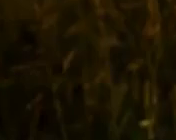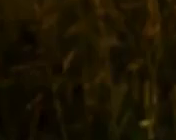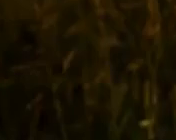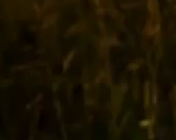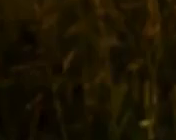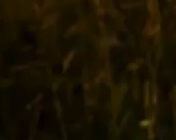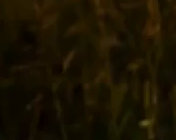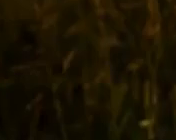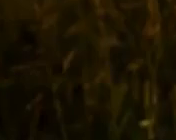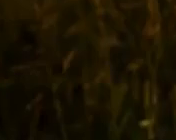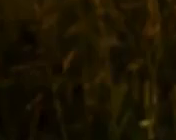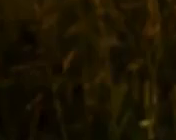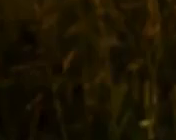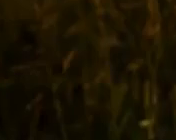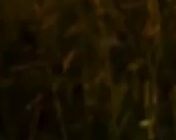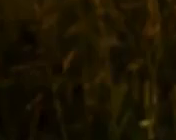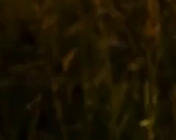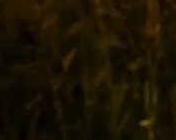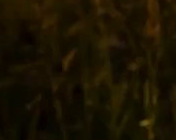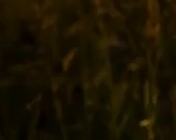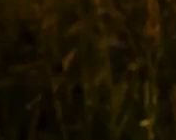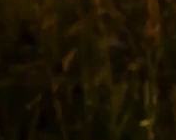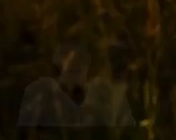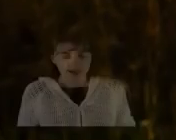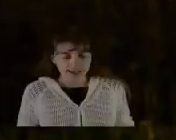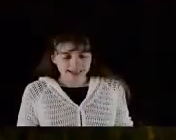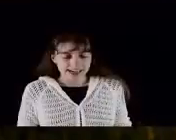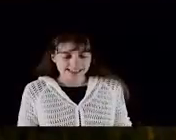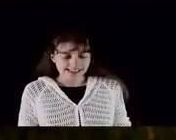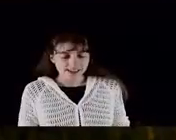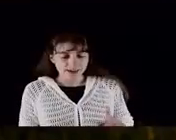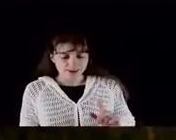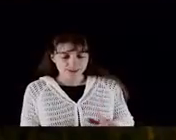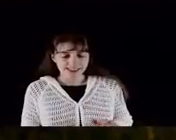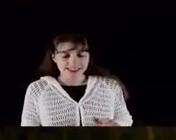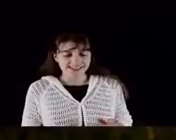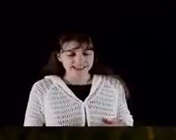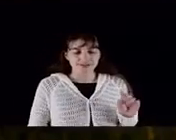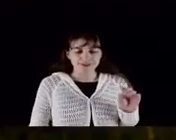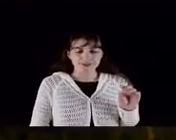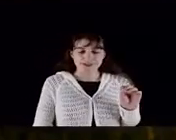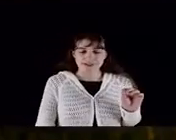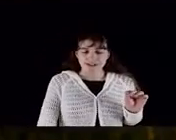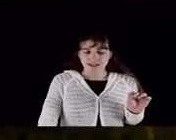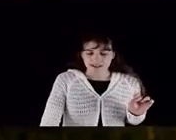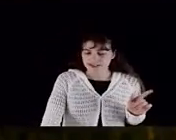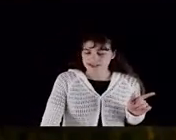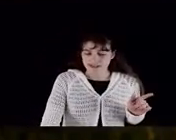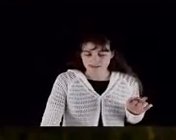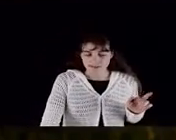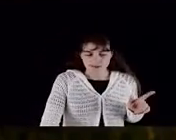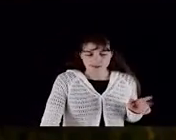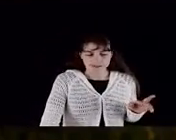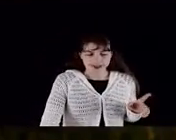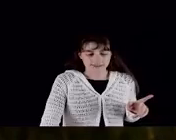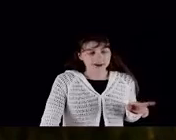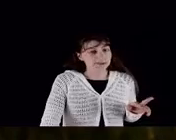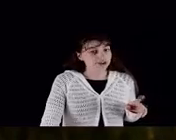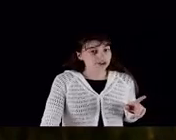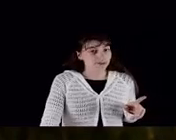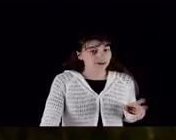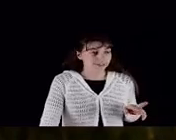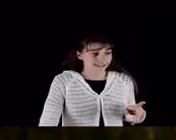This is actually Isaiah. There was a little typo here, but in Isaiah chapter 26, this is not even verse 4 and 5.